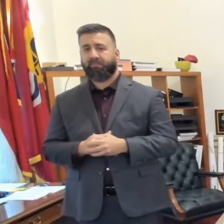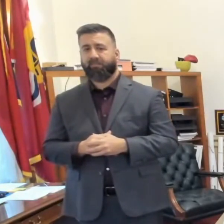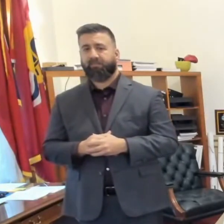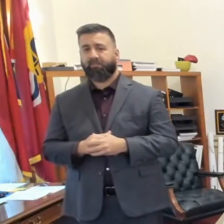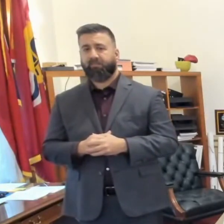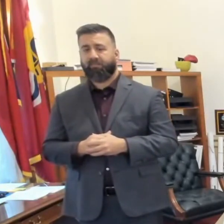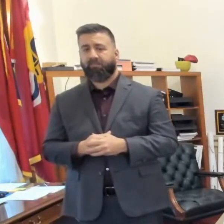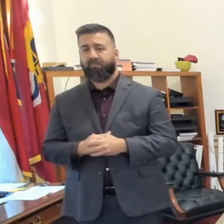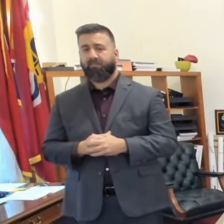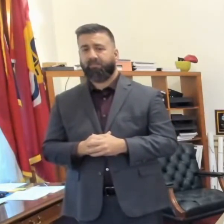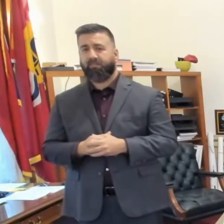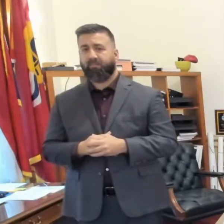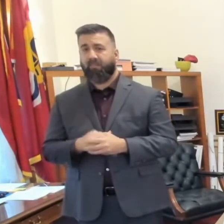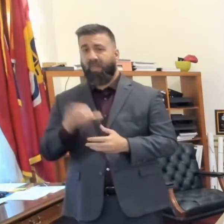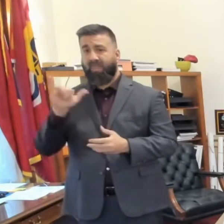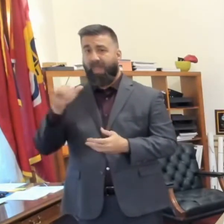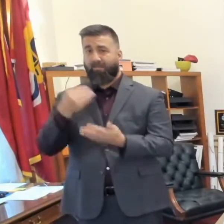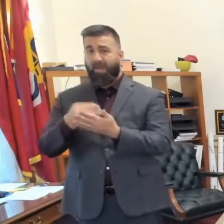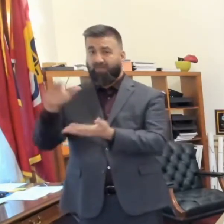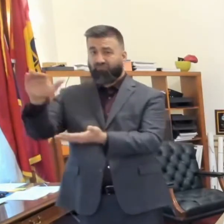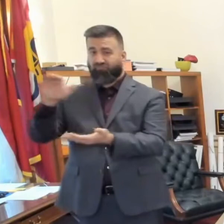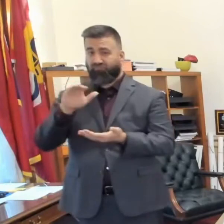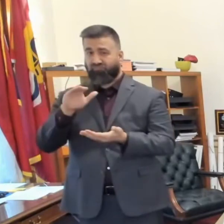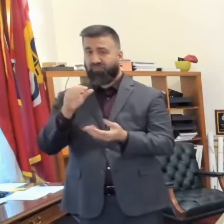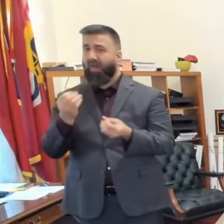there's a lot in that package,